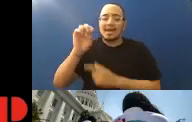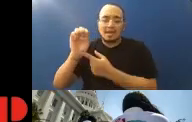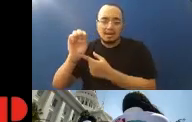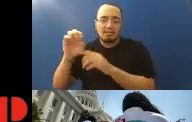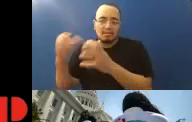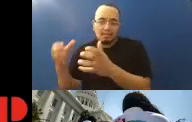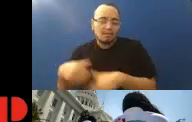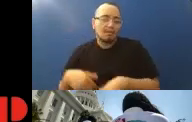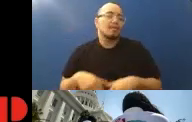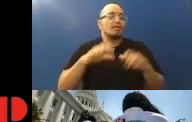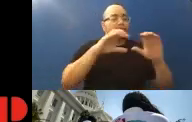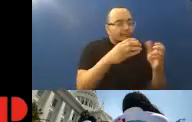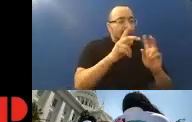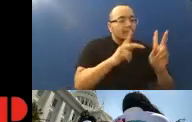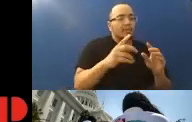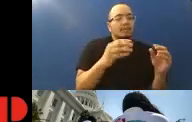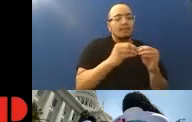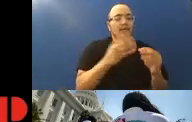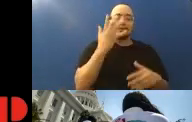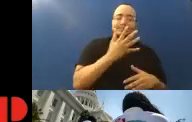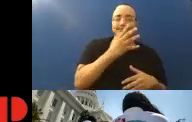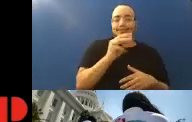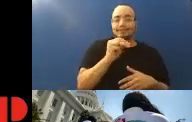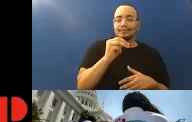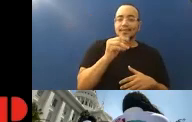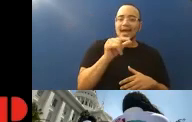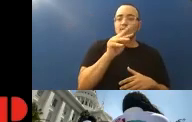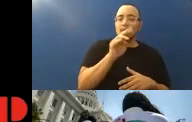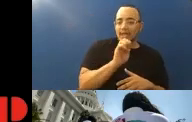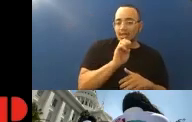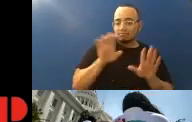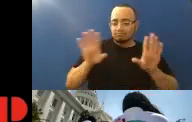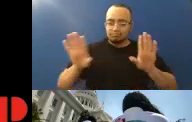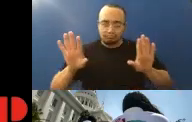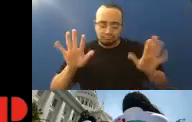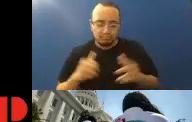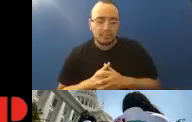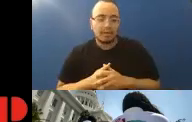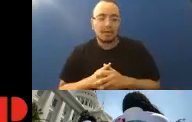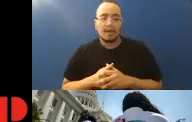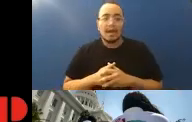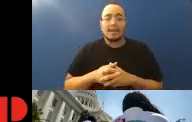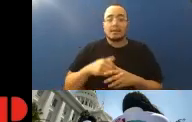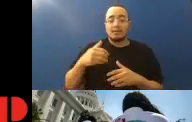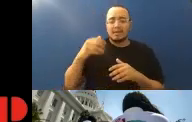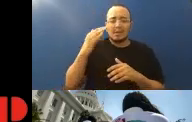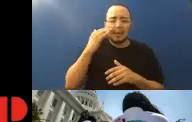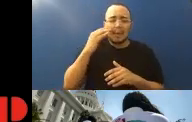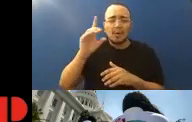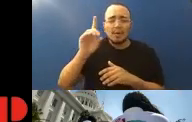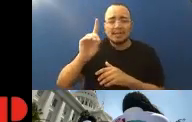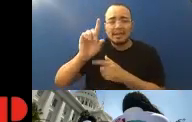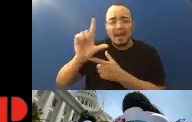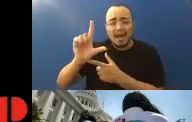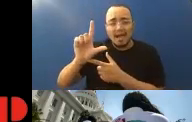more masculine. And then we have things of what they call DL, which stands for down low,